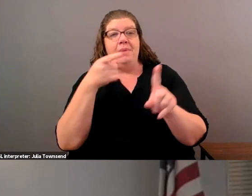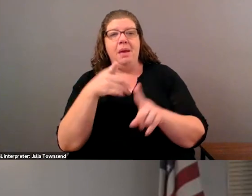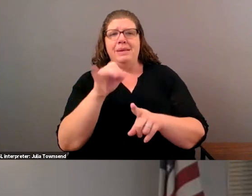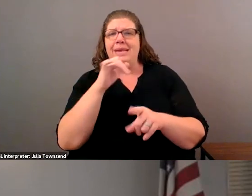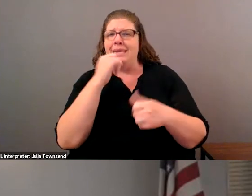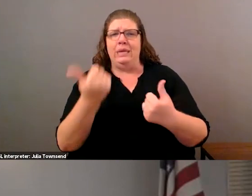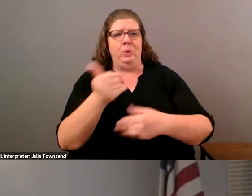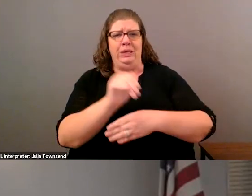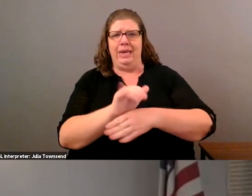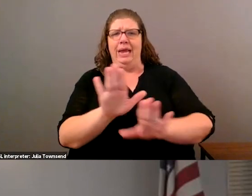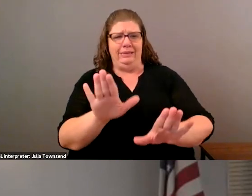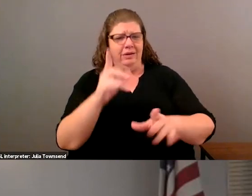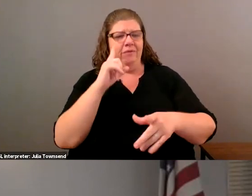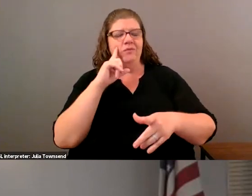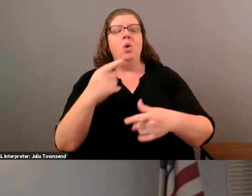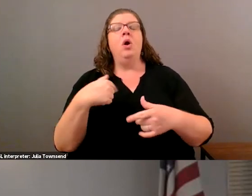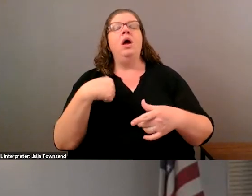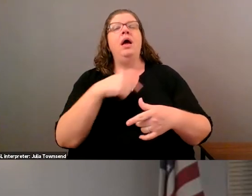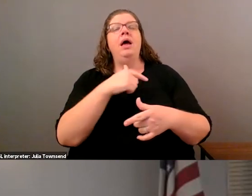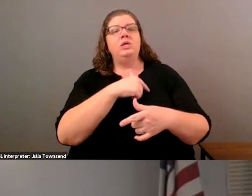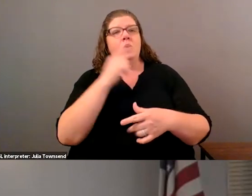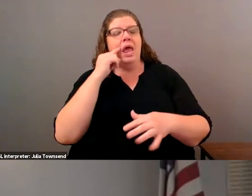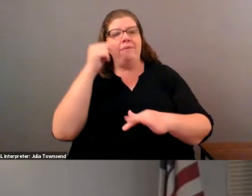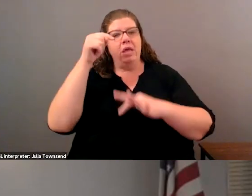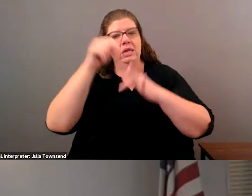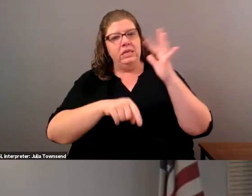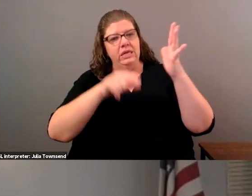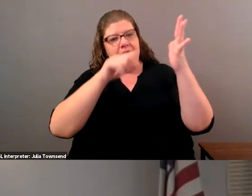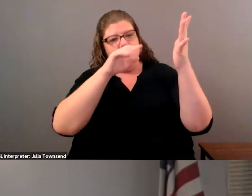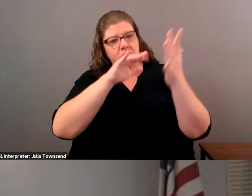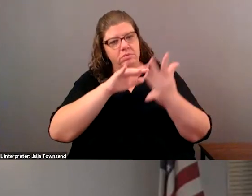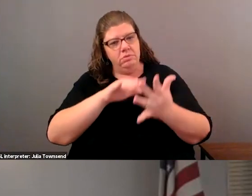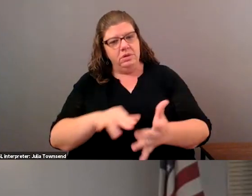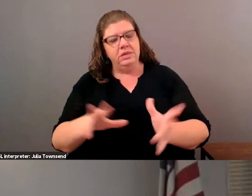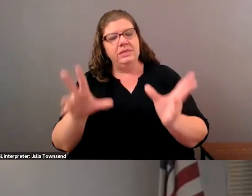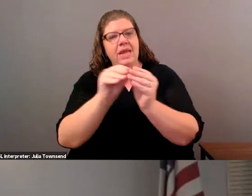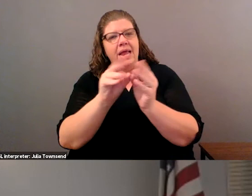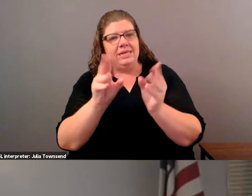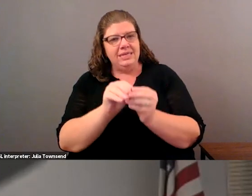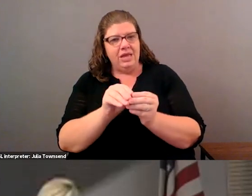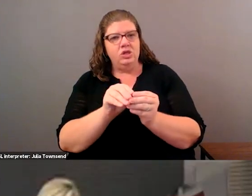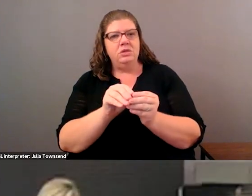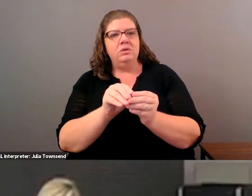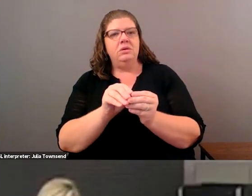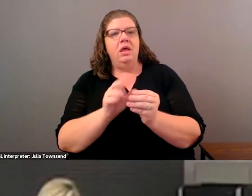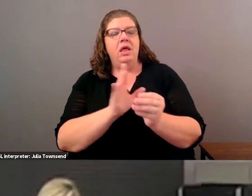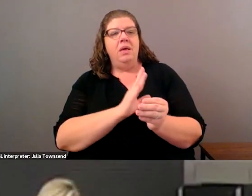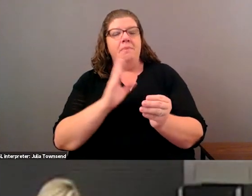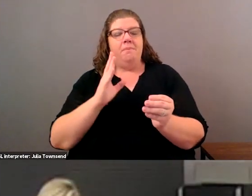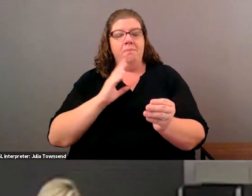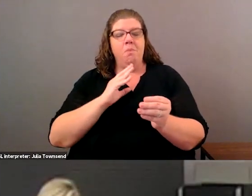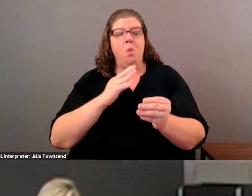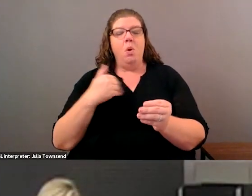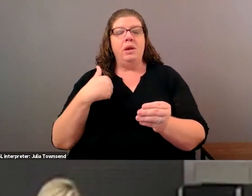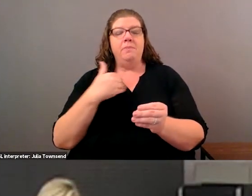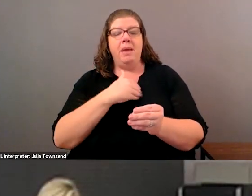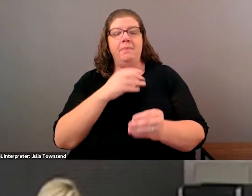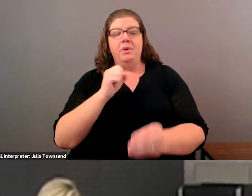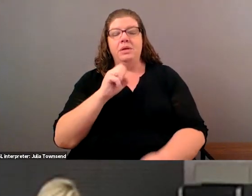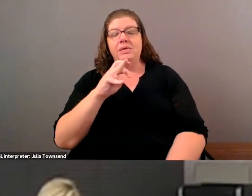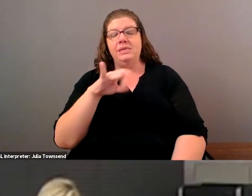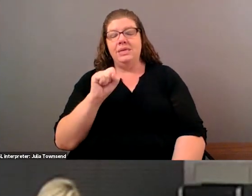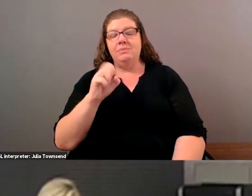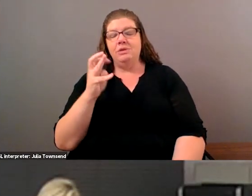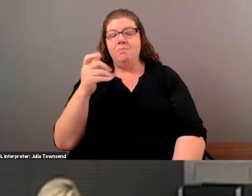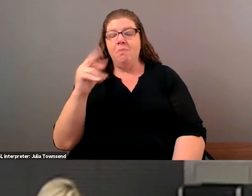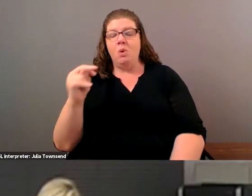but for us to have that deep dive, that study session that Board Member Sims-Moten mentioned, I'm all for